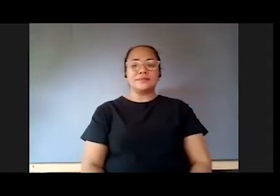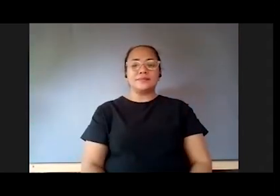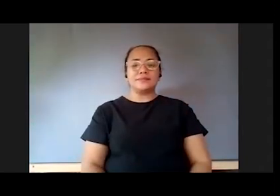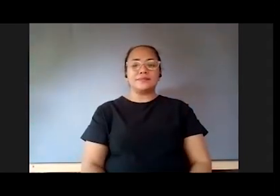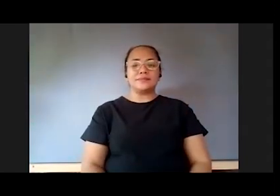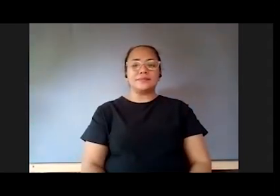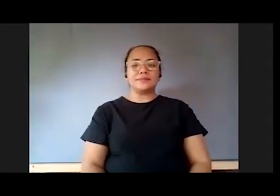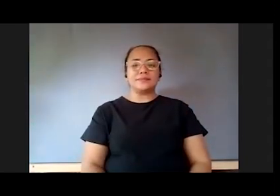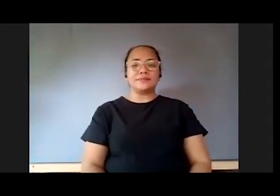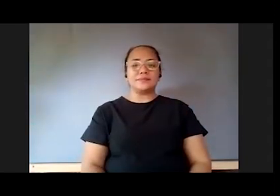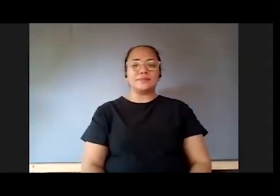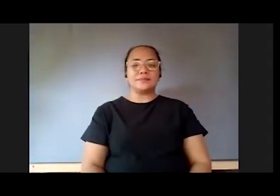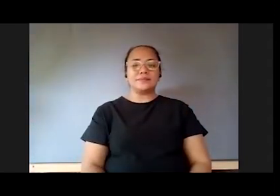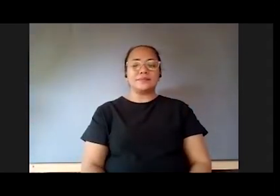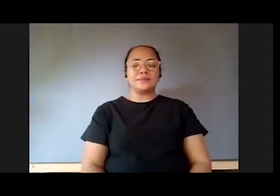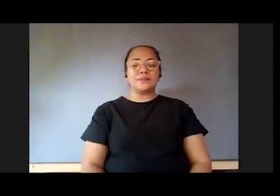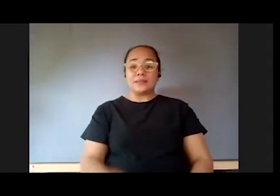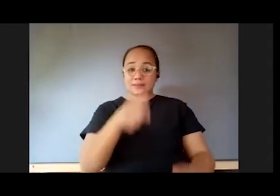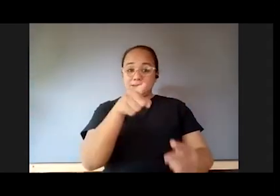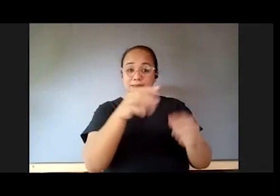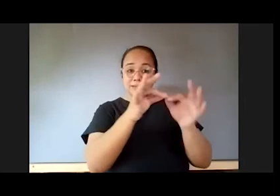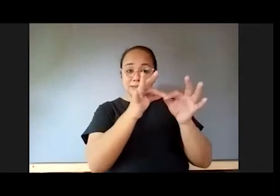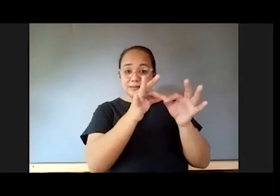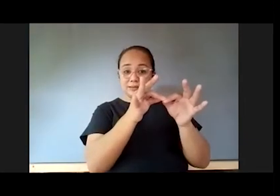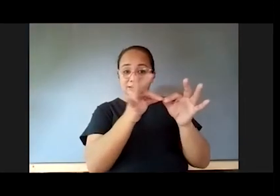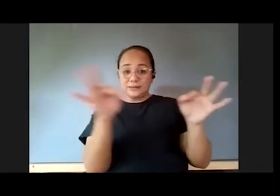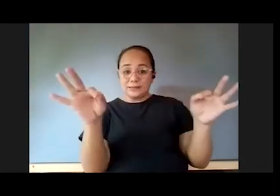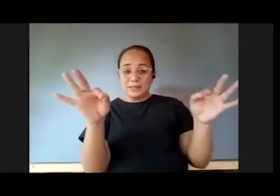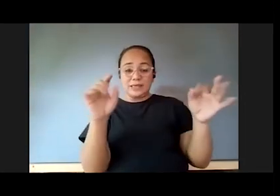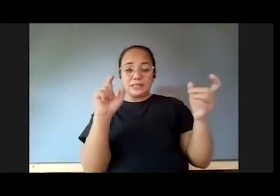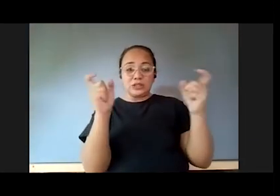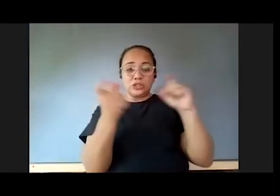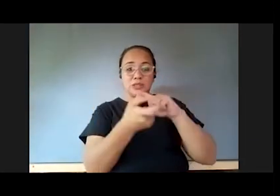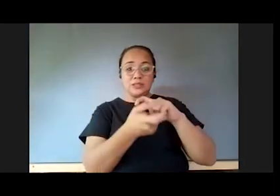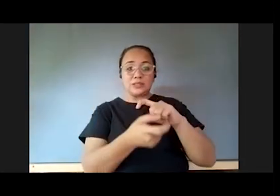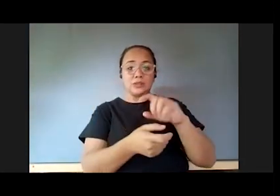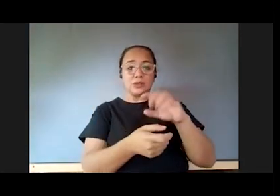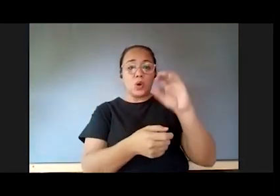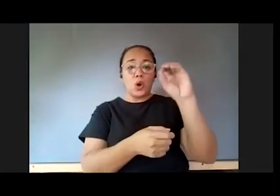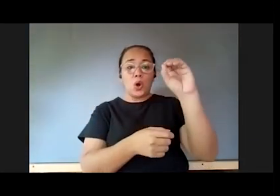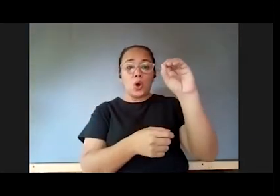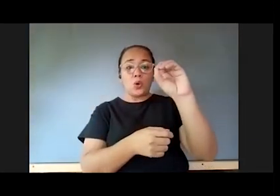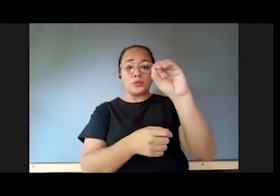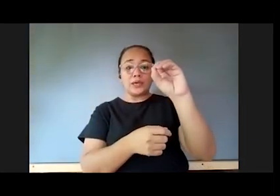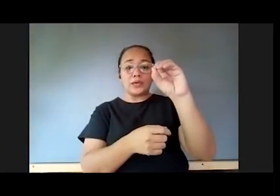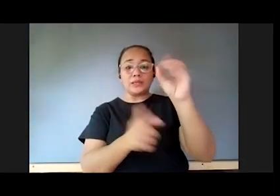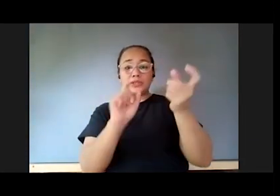for this sentence, change object to predicate.